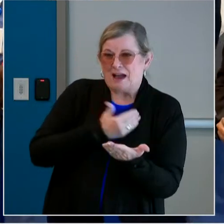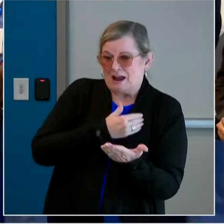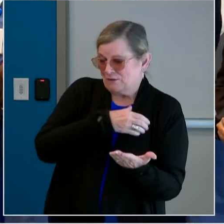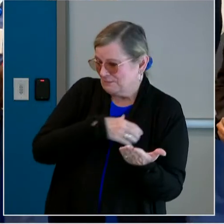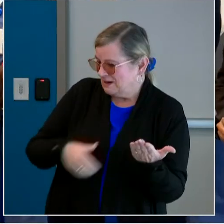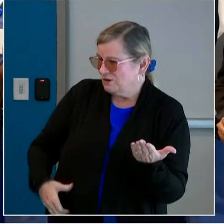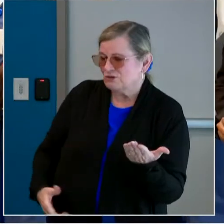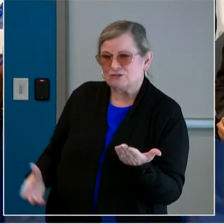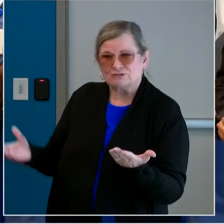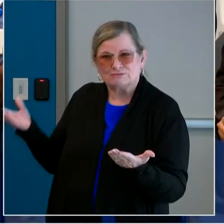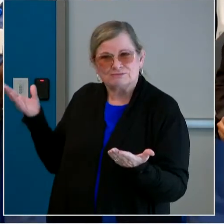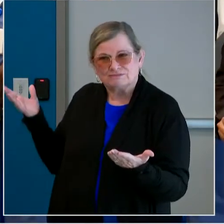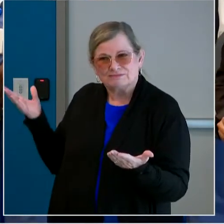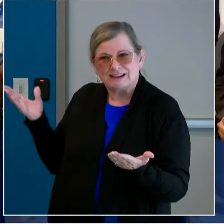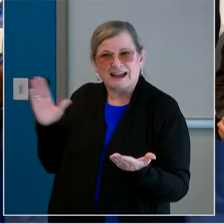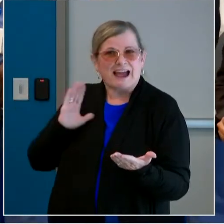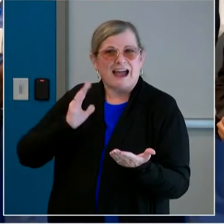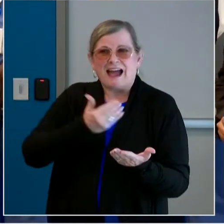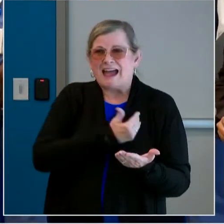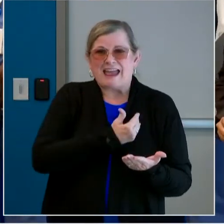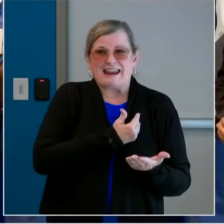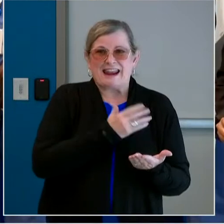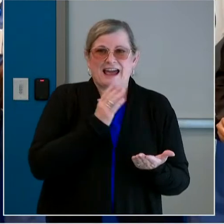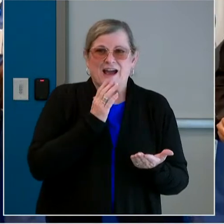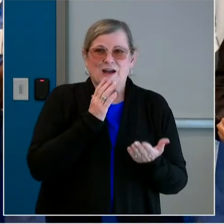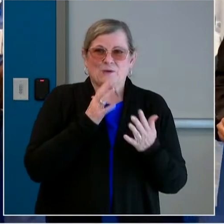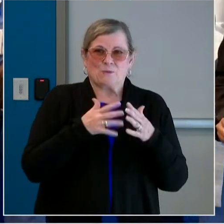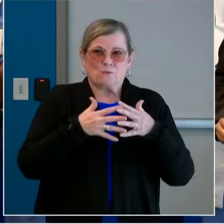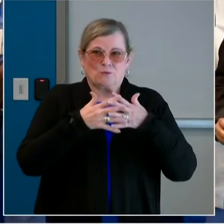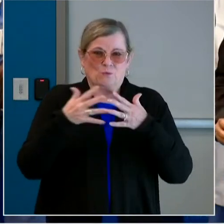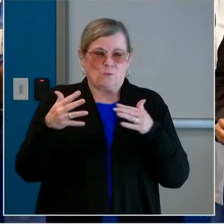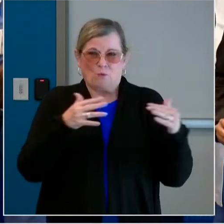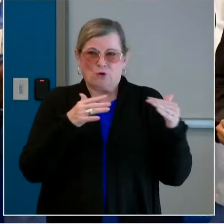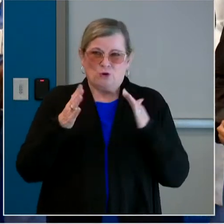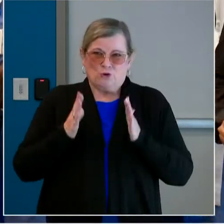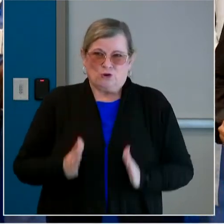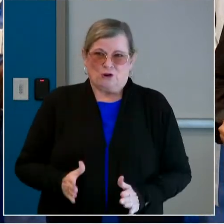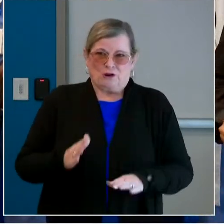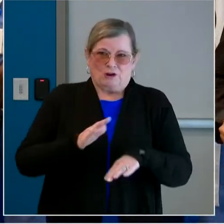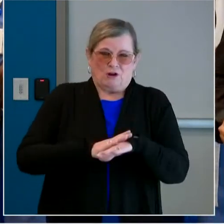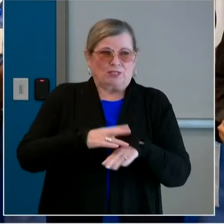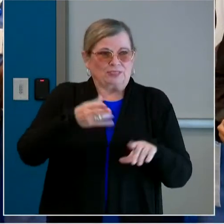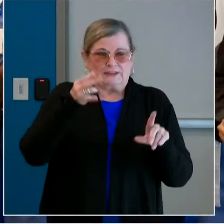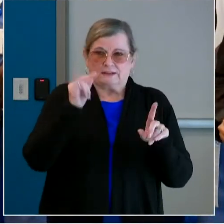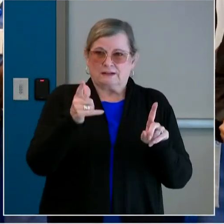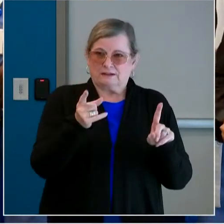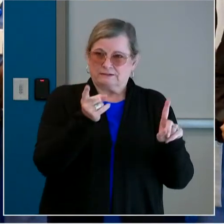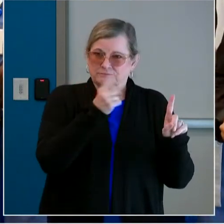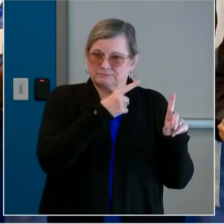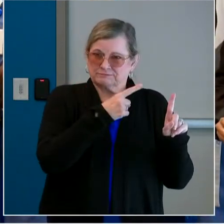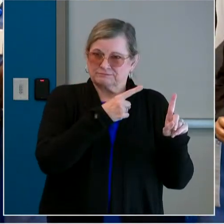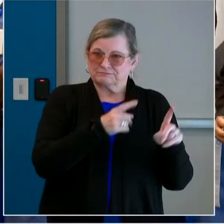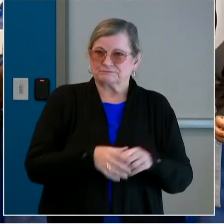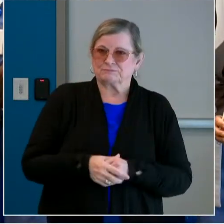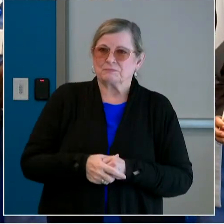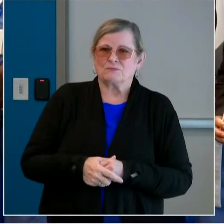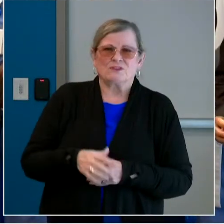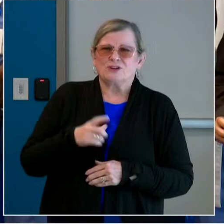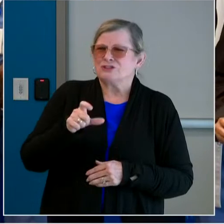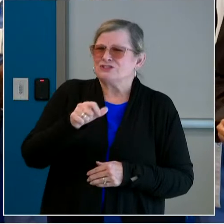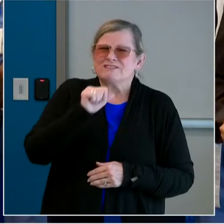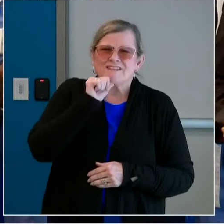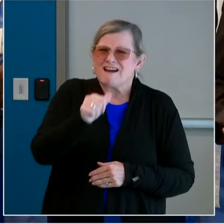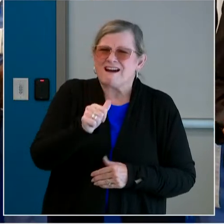warrior on the Hill and all the women of the Council of the District of Columbia, because we should not find ourselves in a